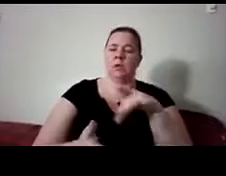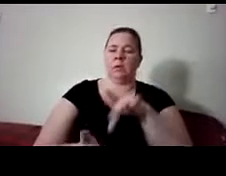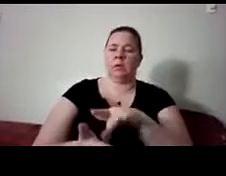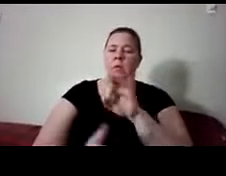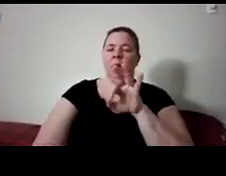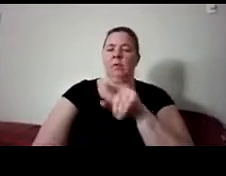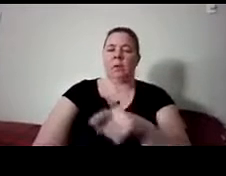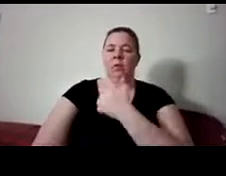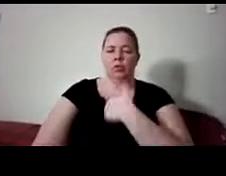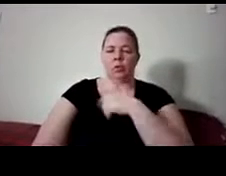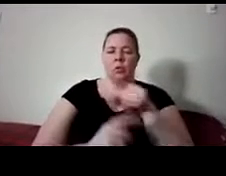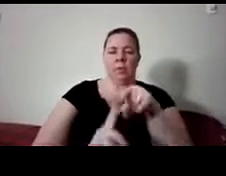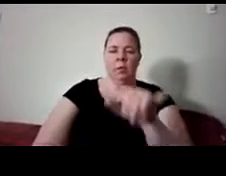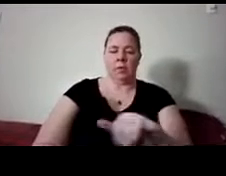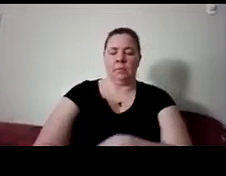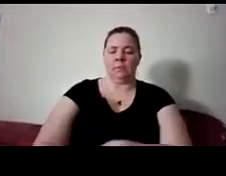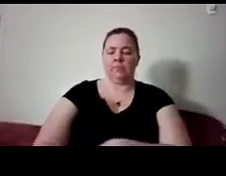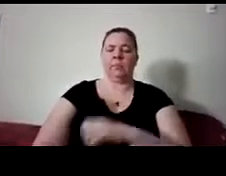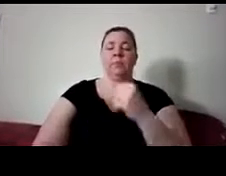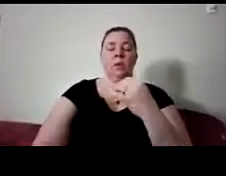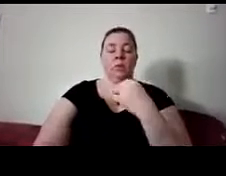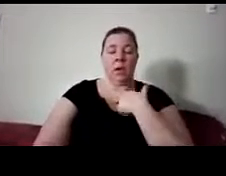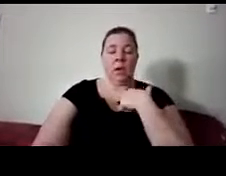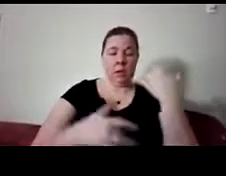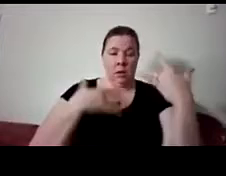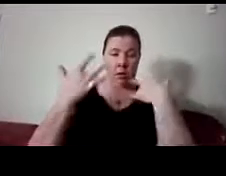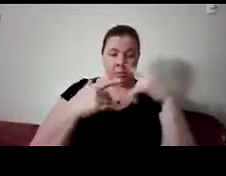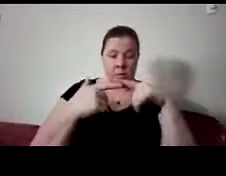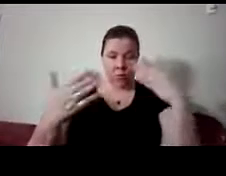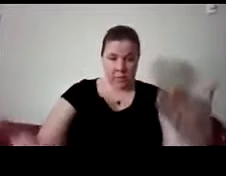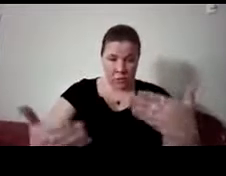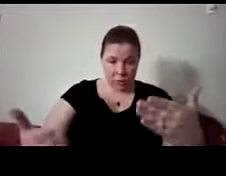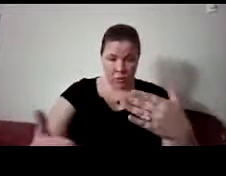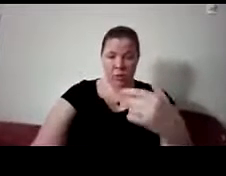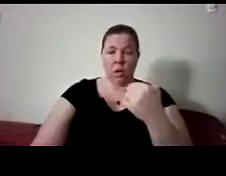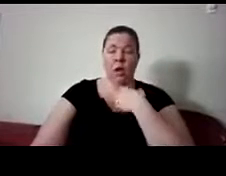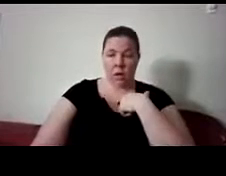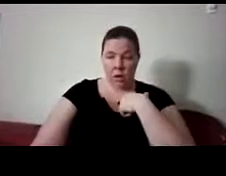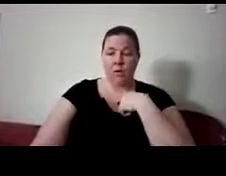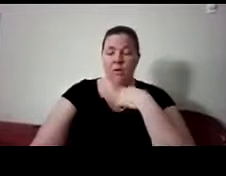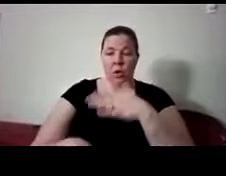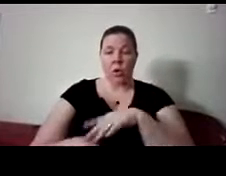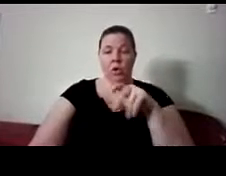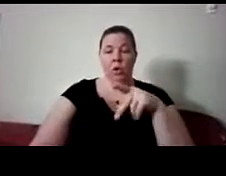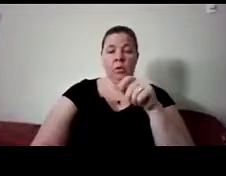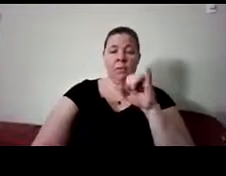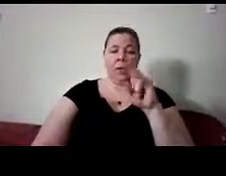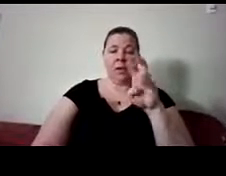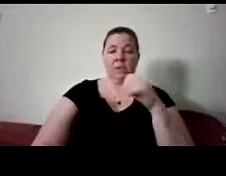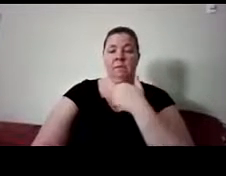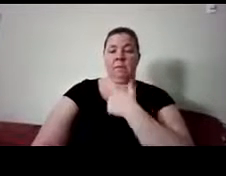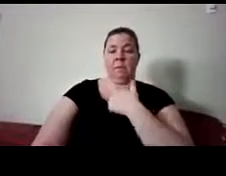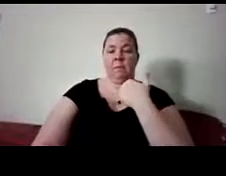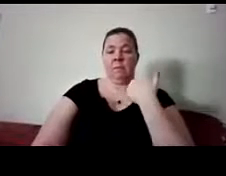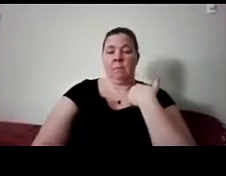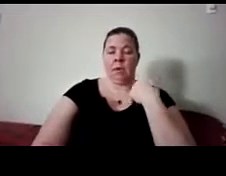So sorry for that. All right. So guys, I'm excited to be here. Actually, I've been on Onpassive like a member already. I've